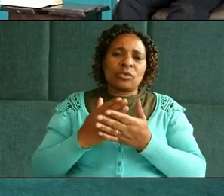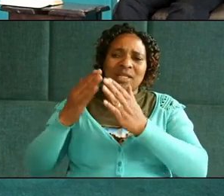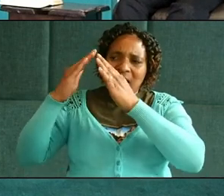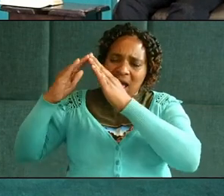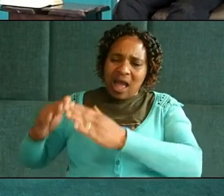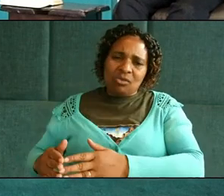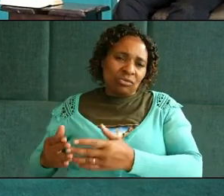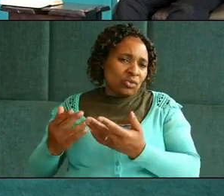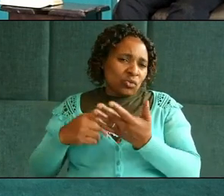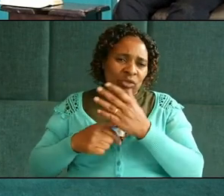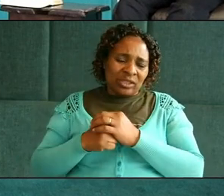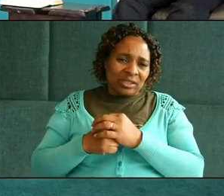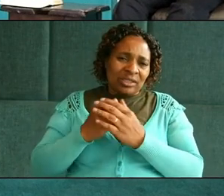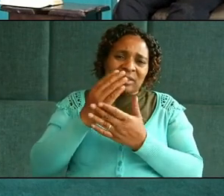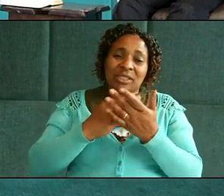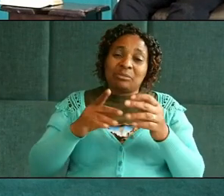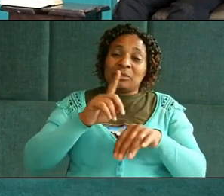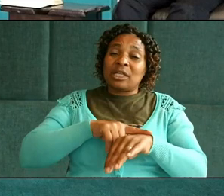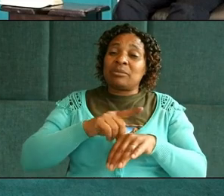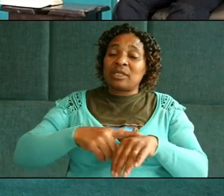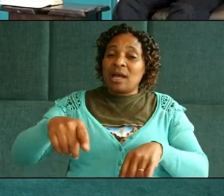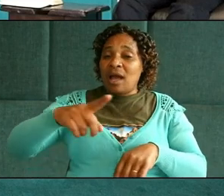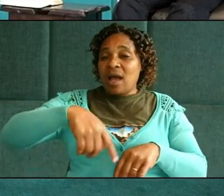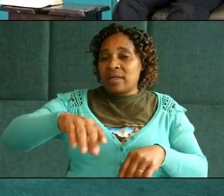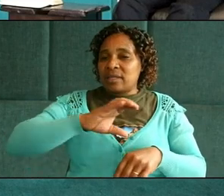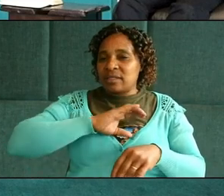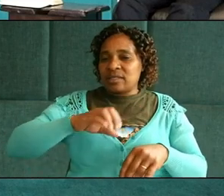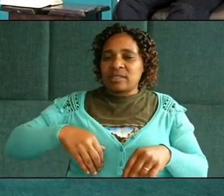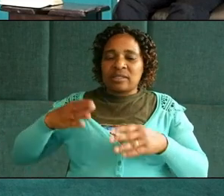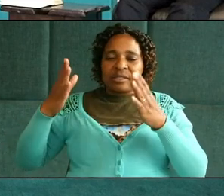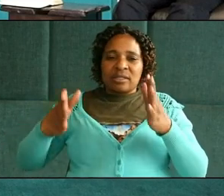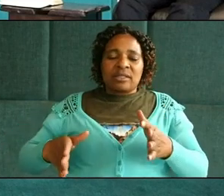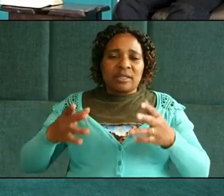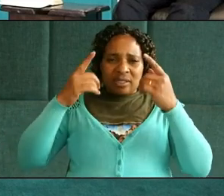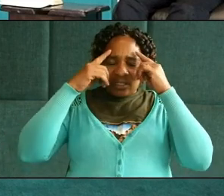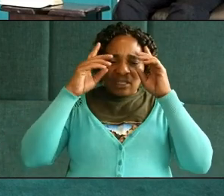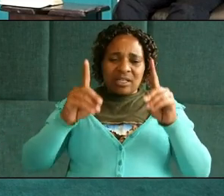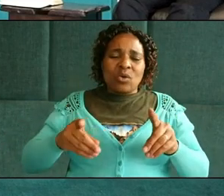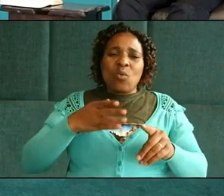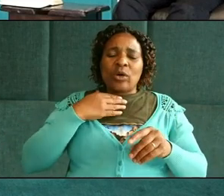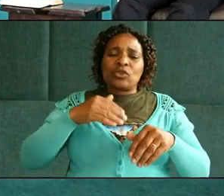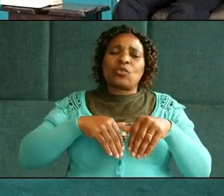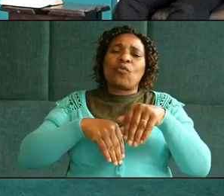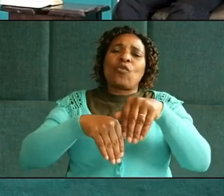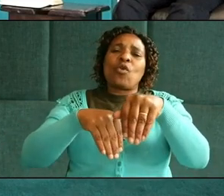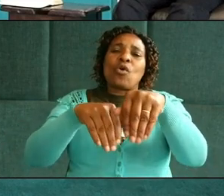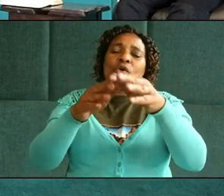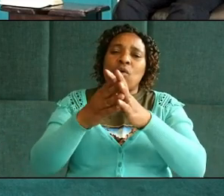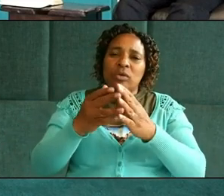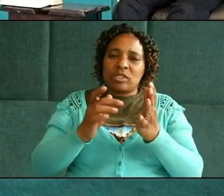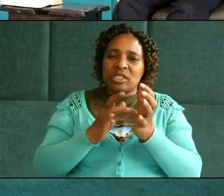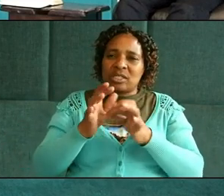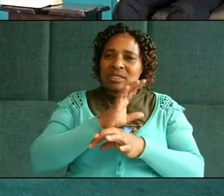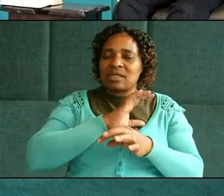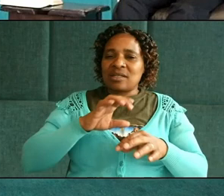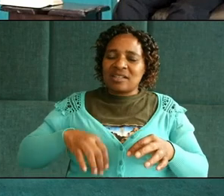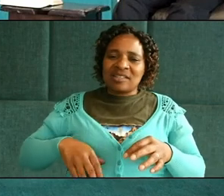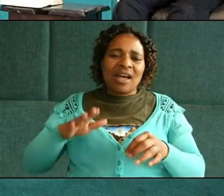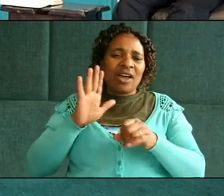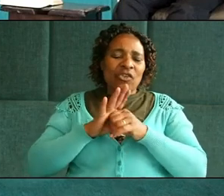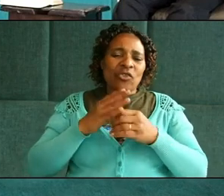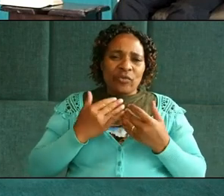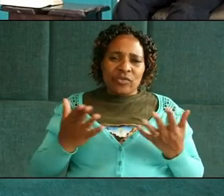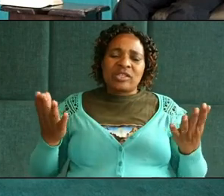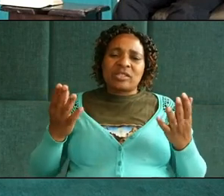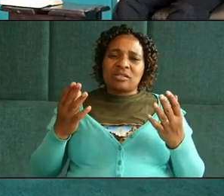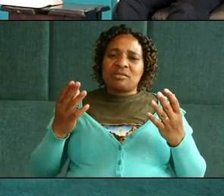is that sometimes we as Christians, when we decide like we want to follow Christ, there are a lot of things